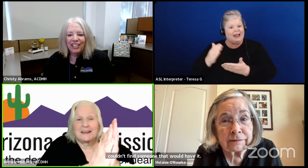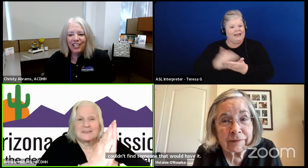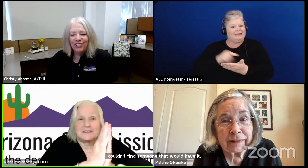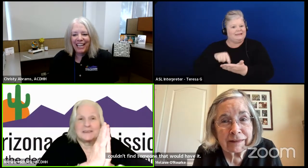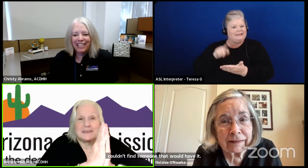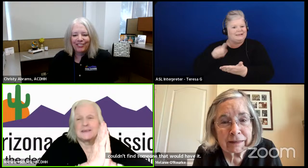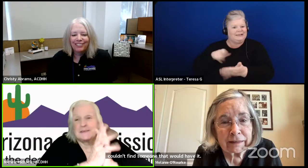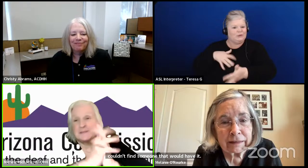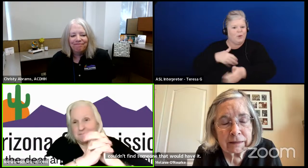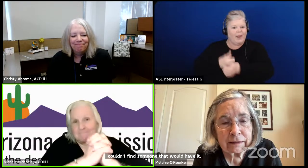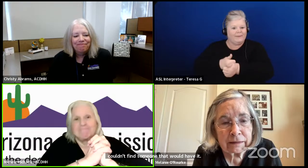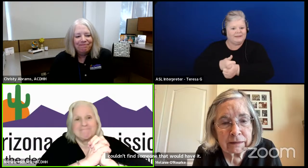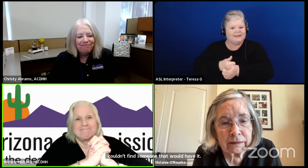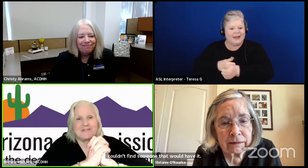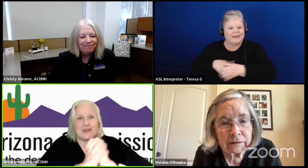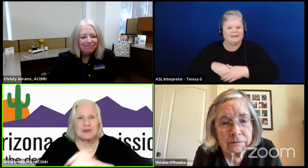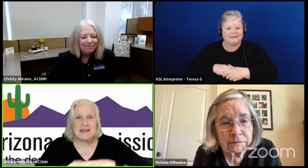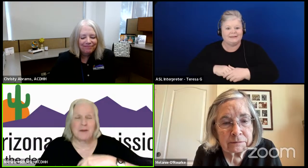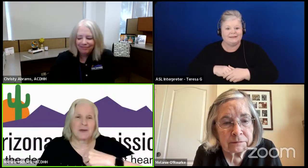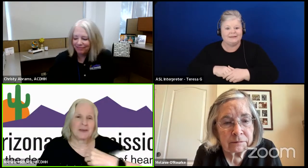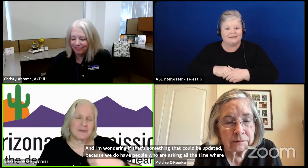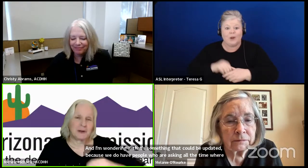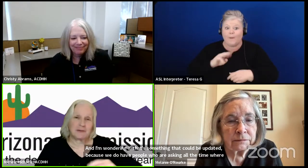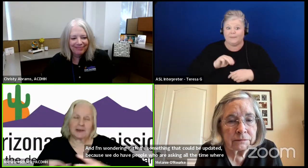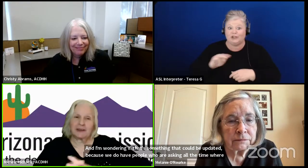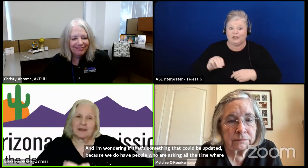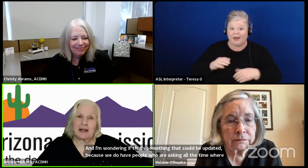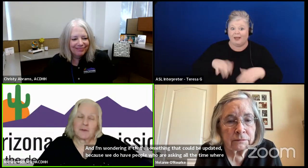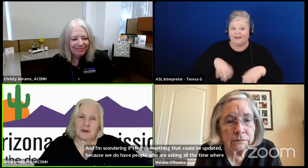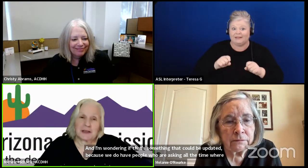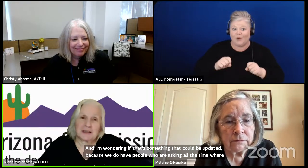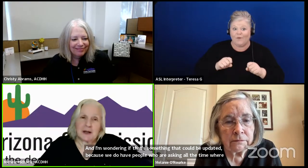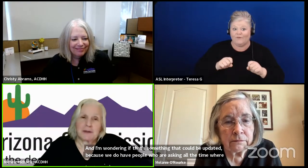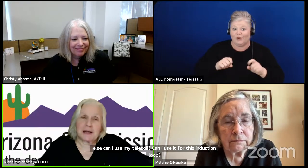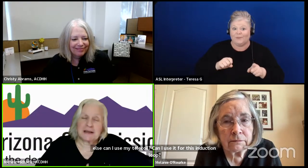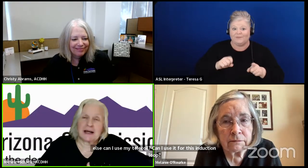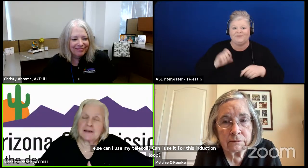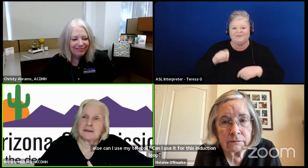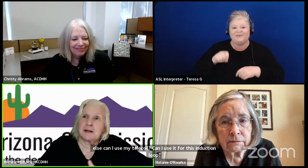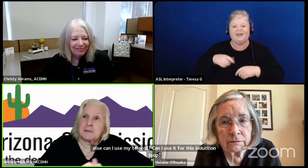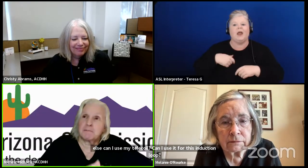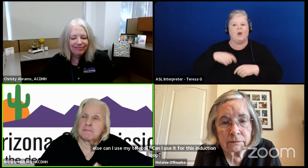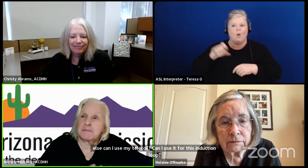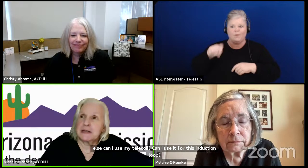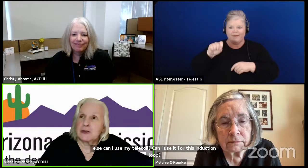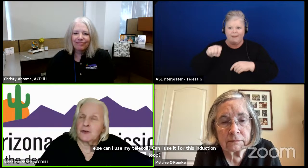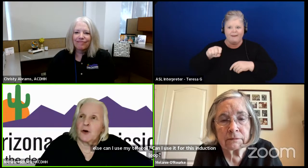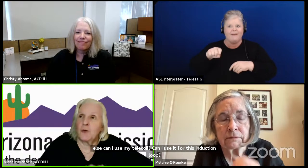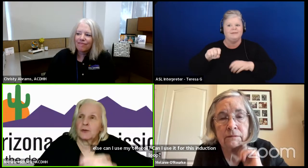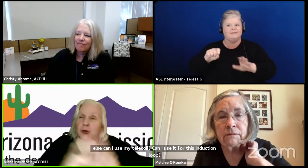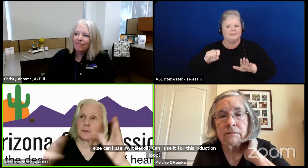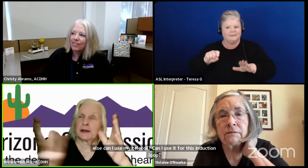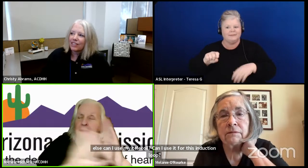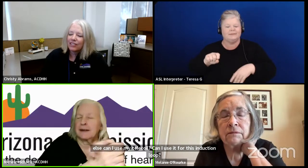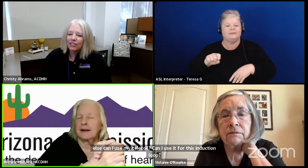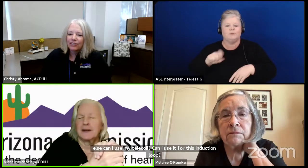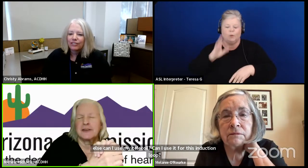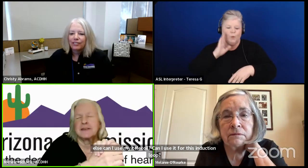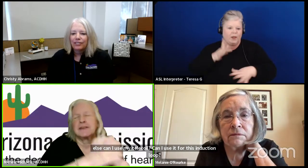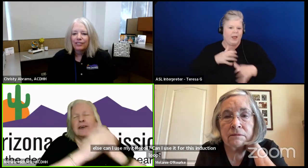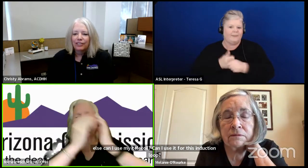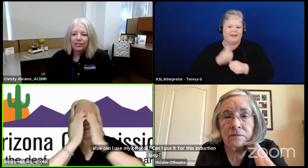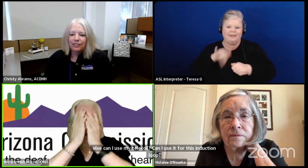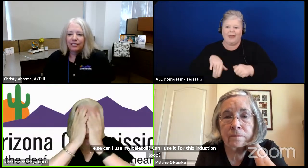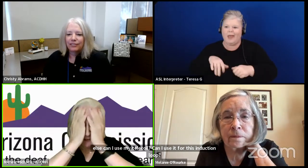Yeah, Michelle, I'll let you take this one. Sure. Yeah, Melanie, we're going to update that. The whole loop thing,